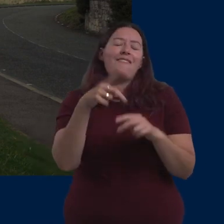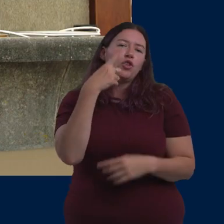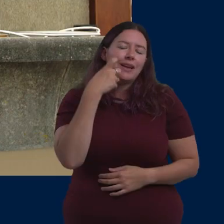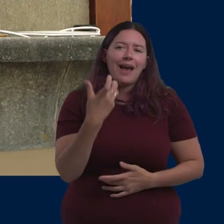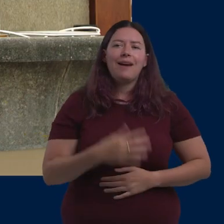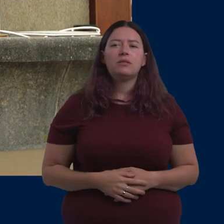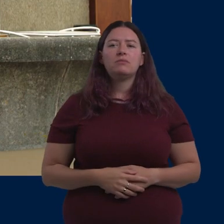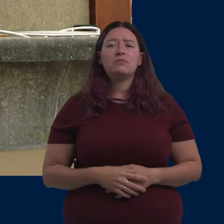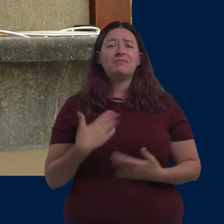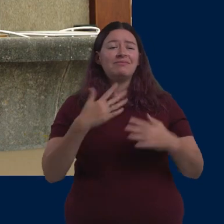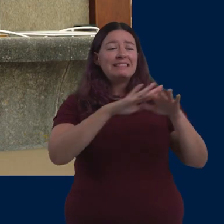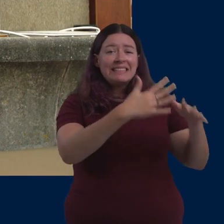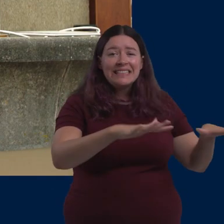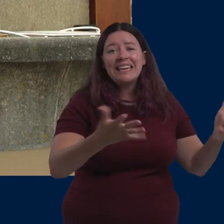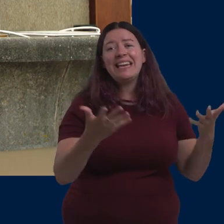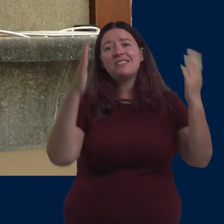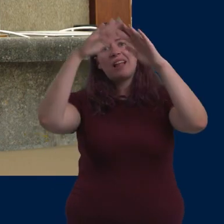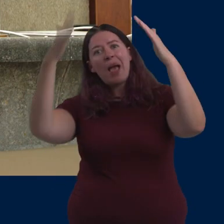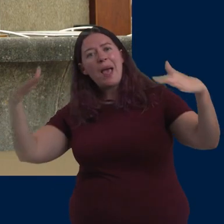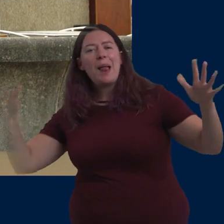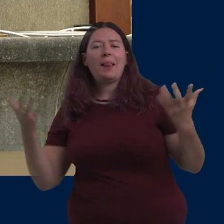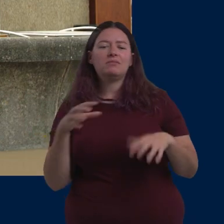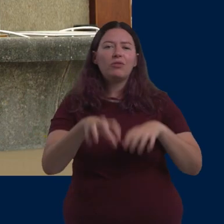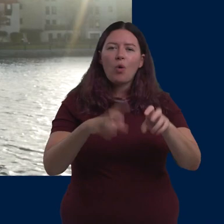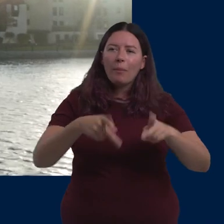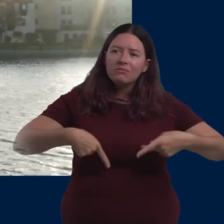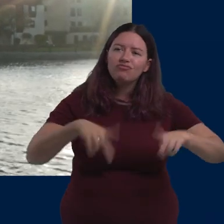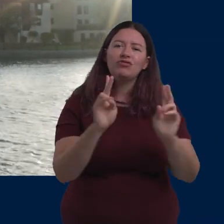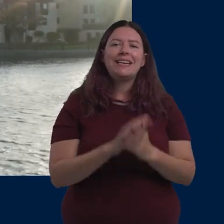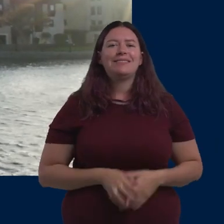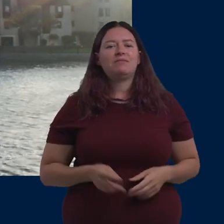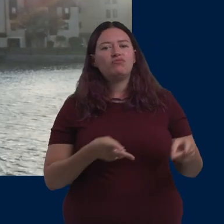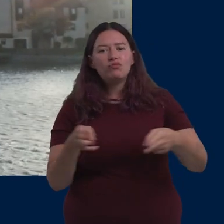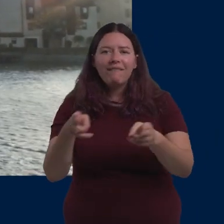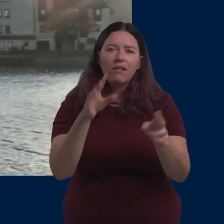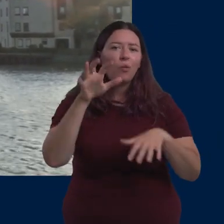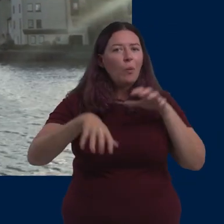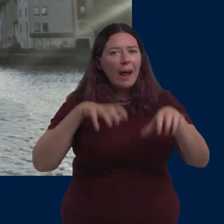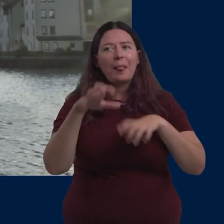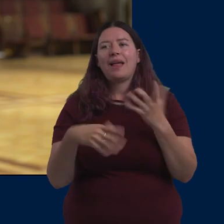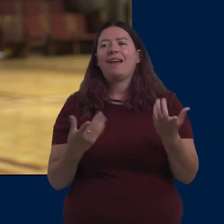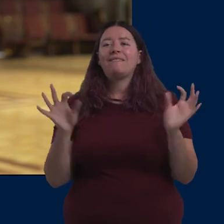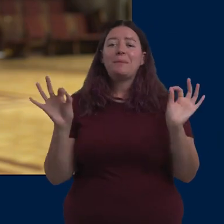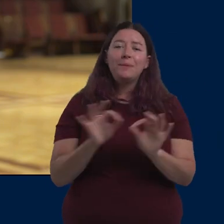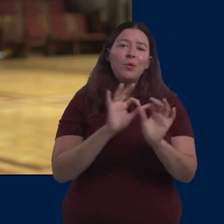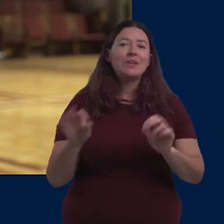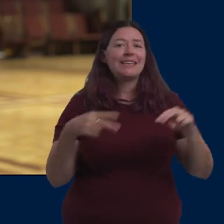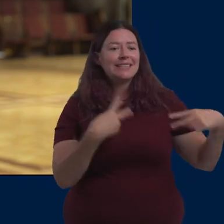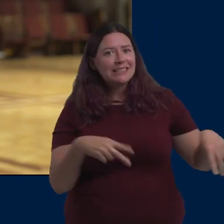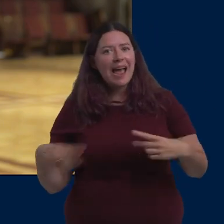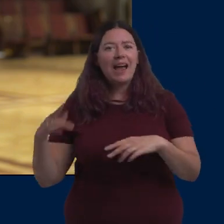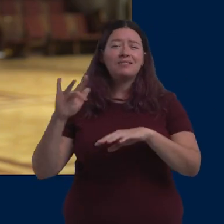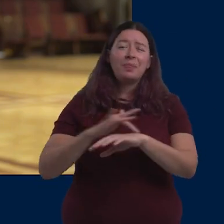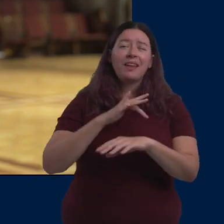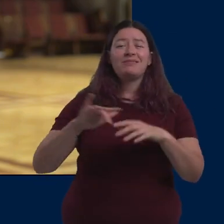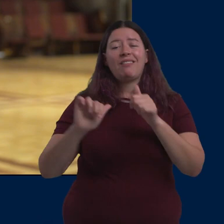able. We have seaside, hills, cobbled streets, rivers with wildlife, music, dance,